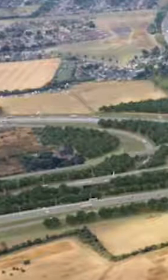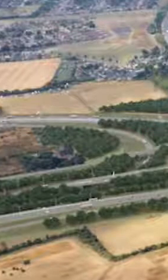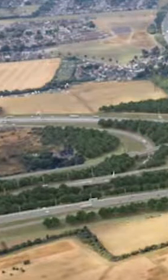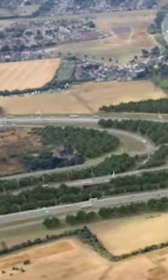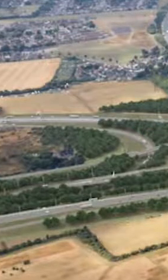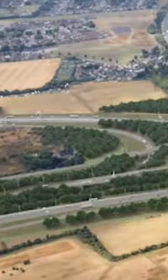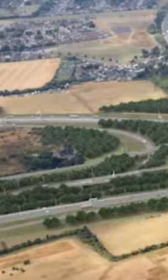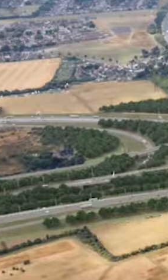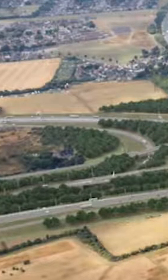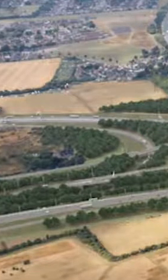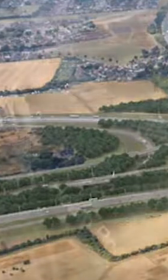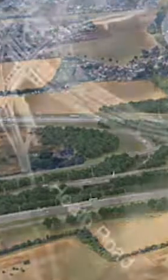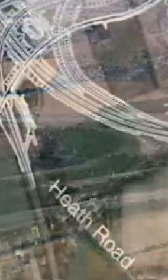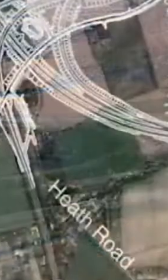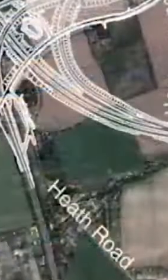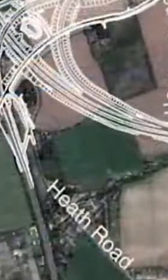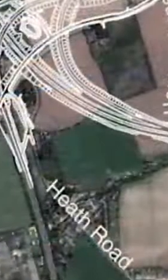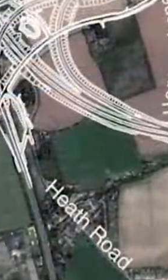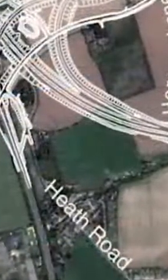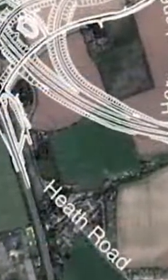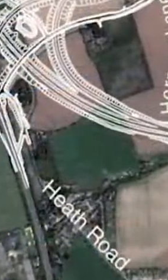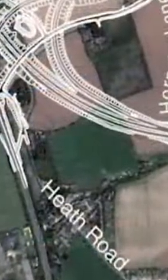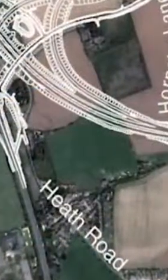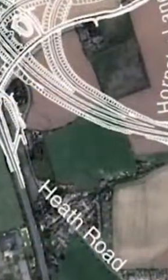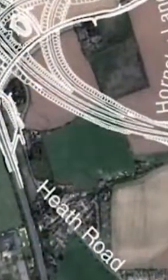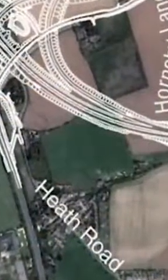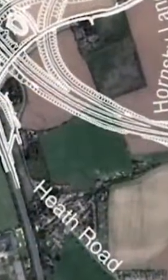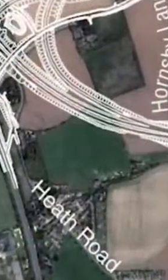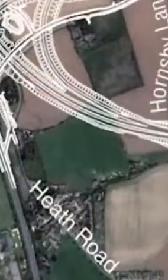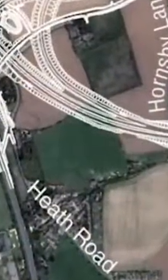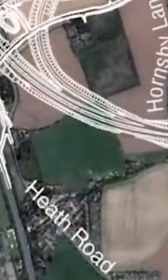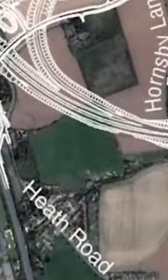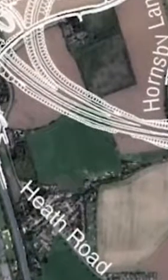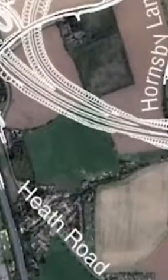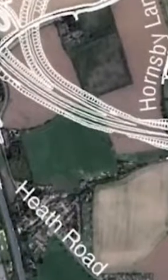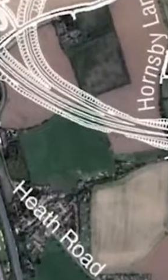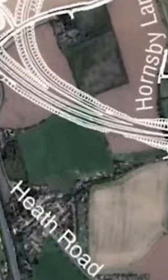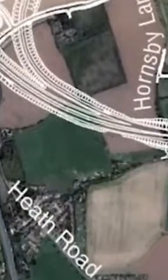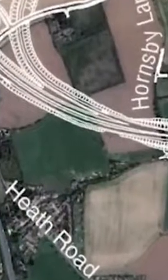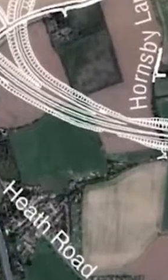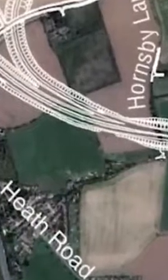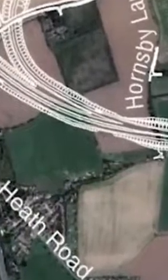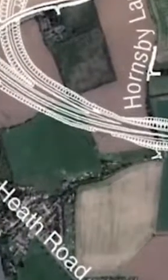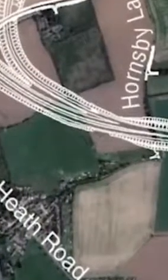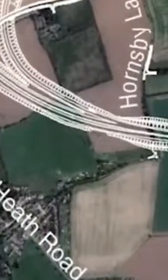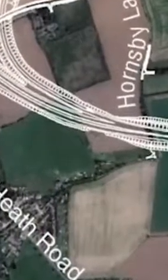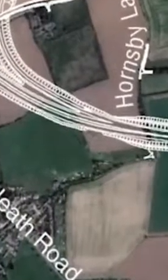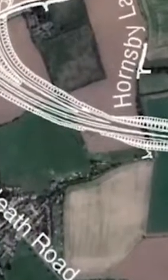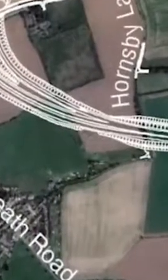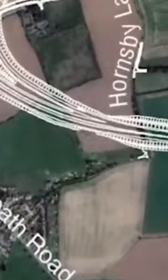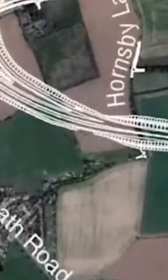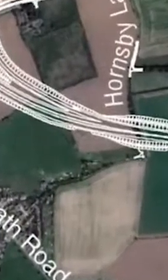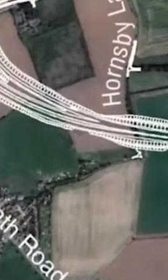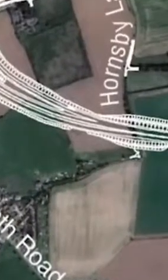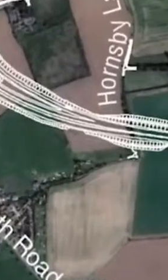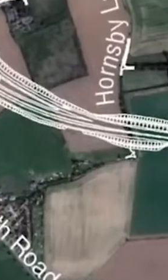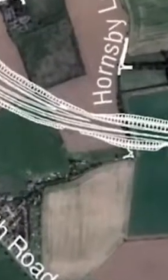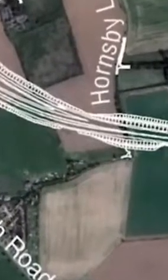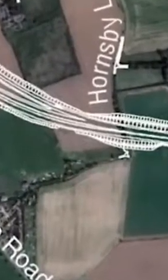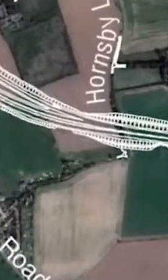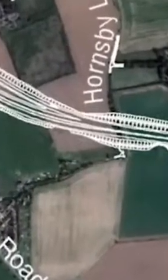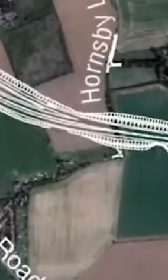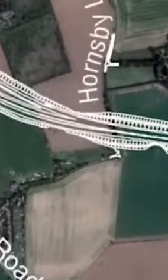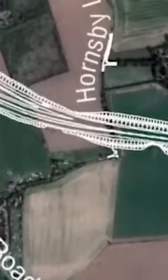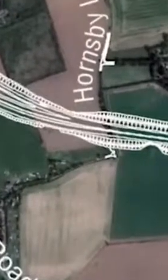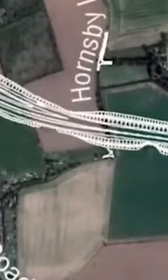make accessible to the public. Due to the essential realignment of a watercourse, we're proposing to remove a false cutting that we